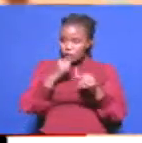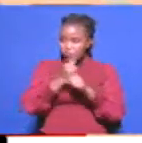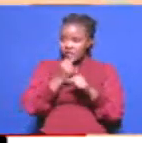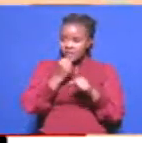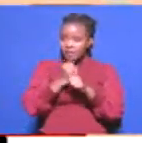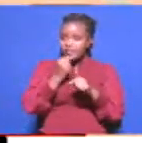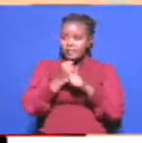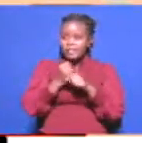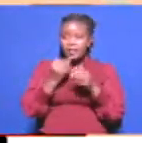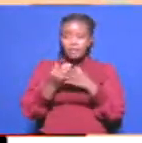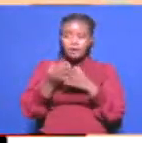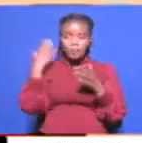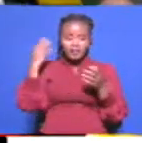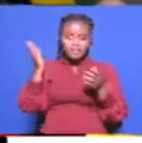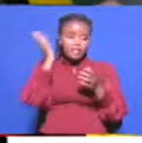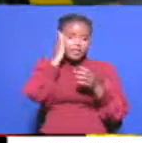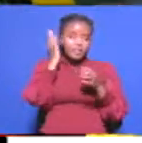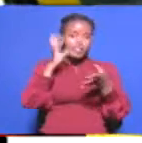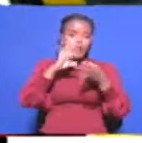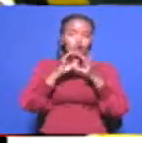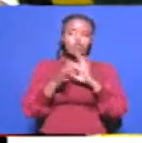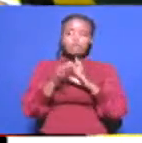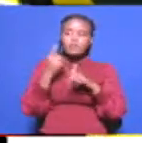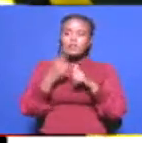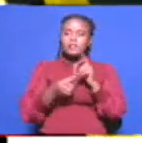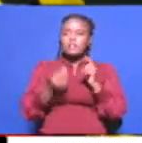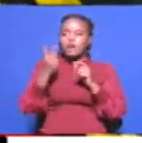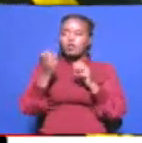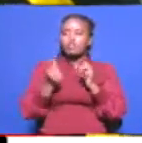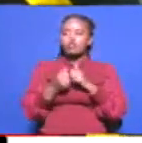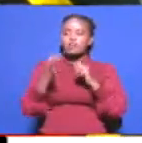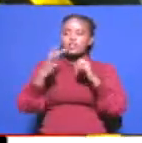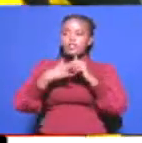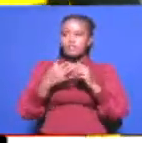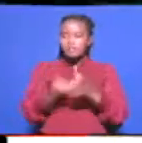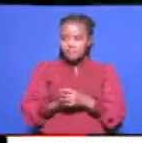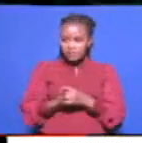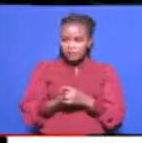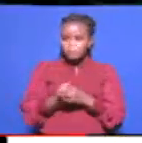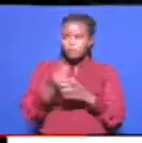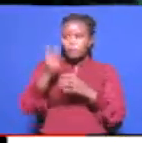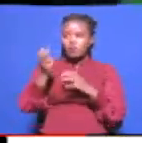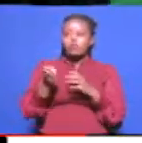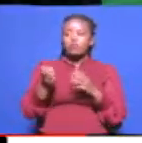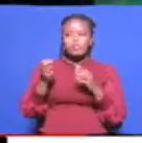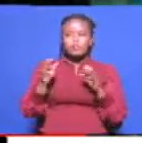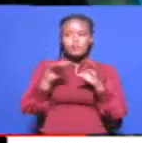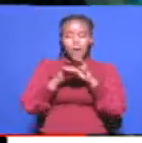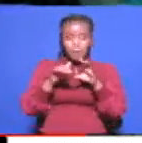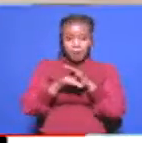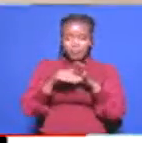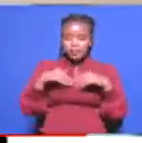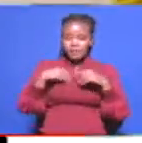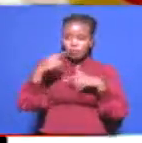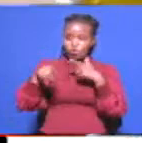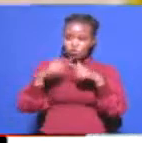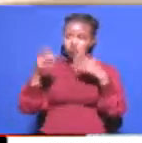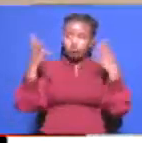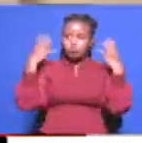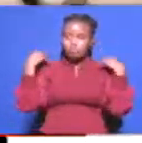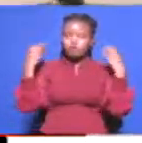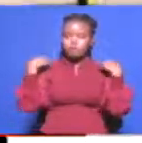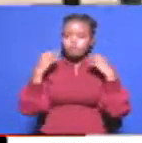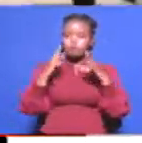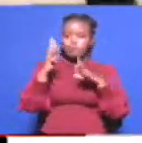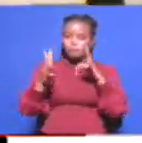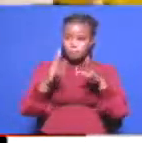Deaf Olympics in 2017. While 20 players are in camp at Moi International Sports Center Kasarani in Nairobi, only